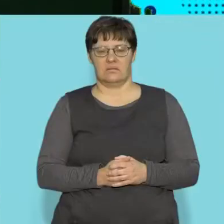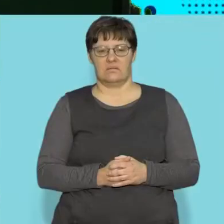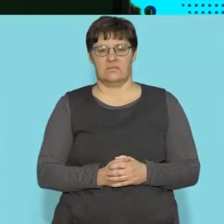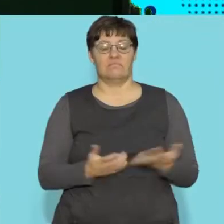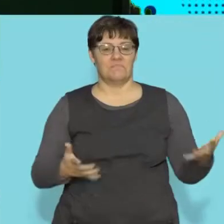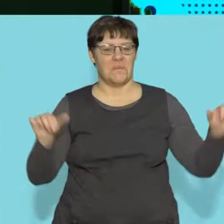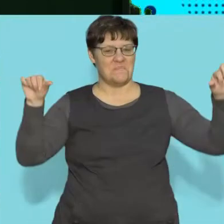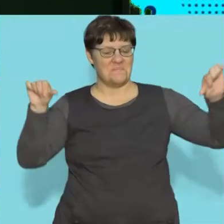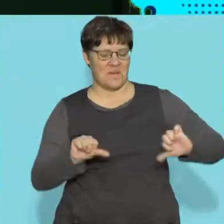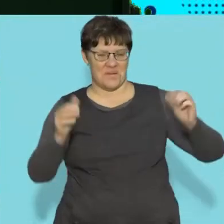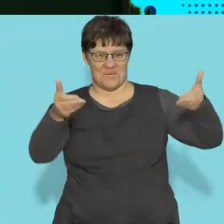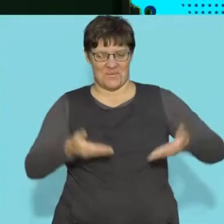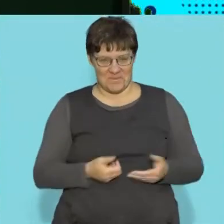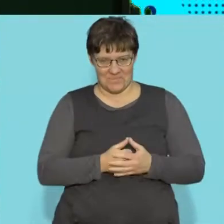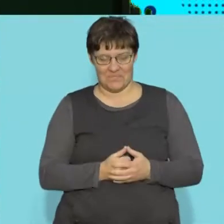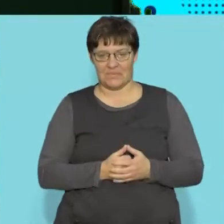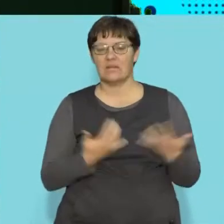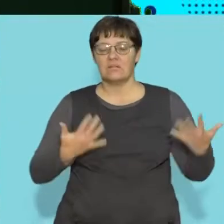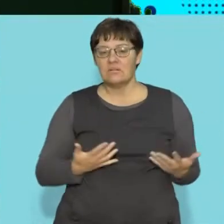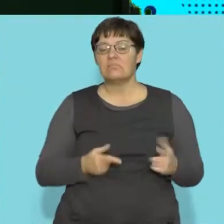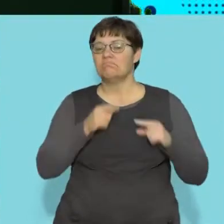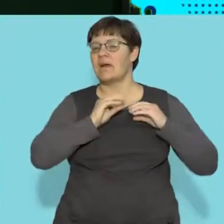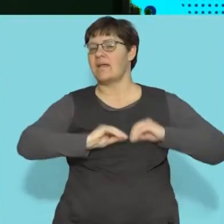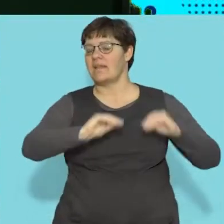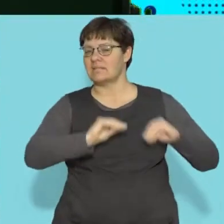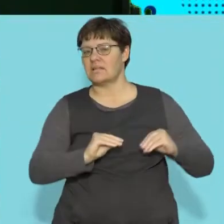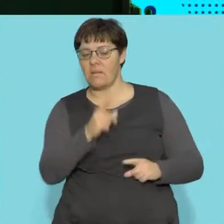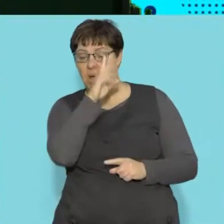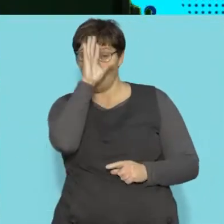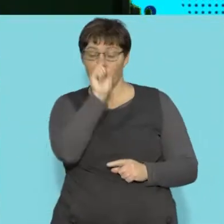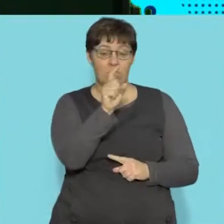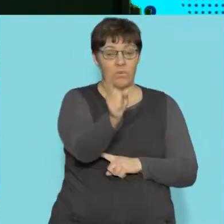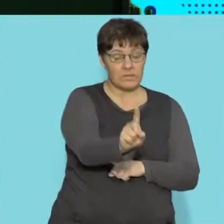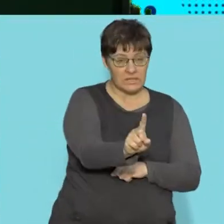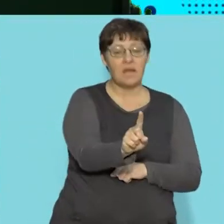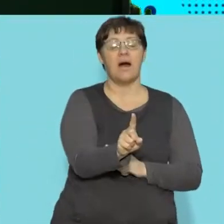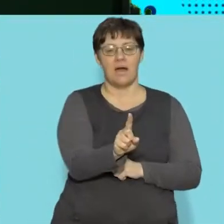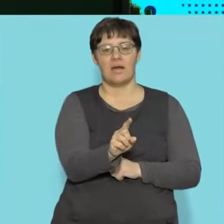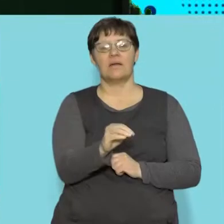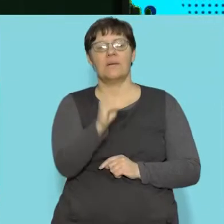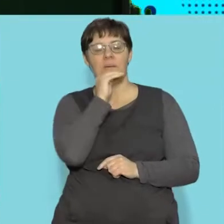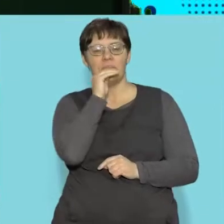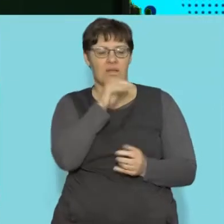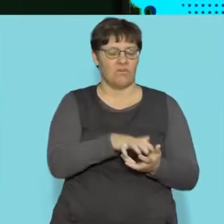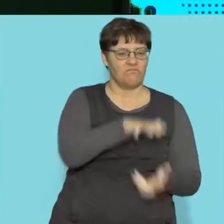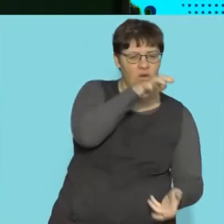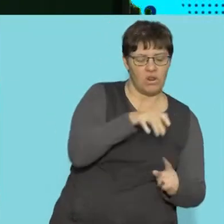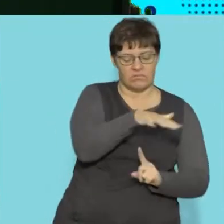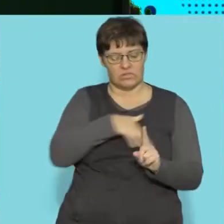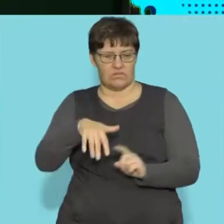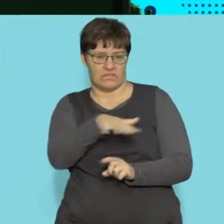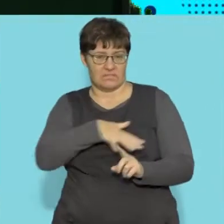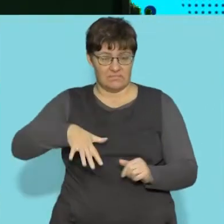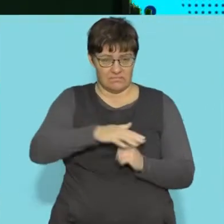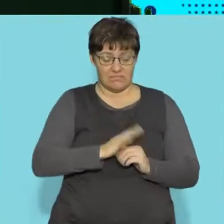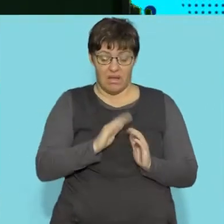Welcome back, everyone. In this segment of the lesson, I'm going to remind you again of the definitions of volume and surface area. After